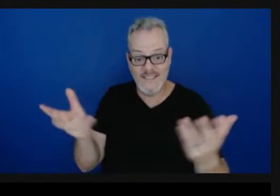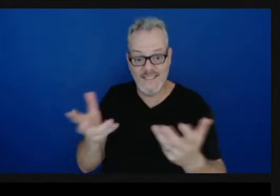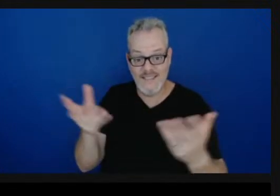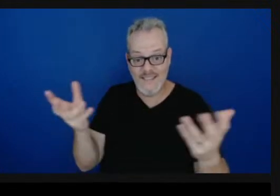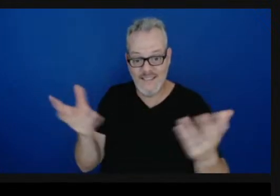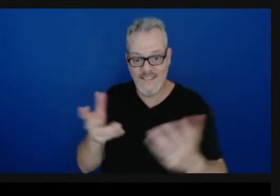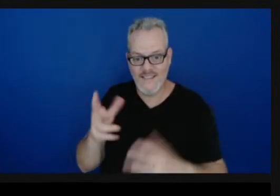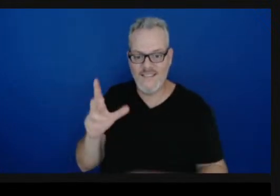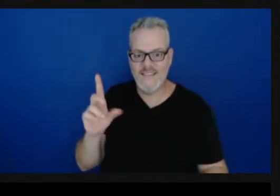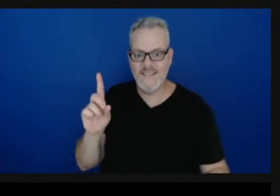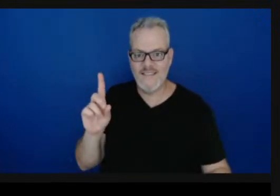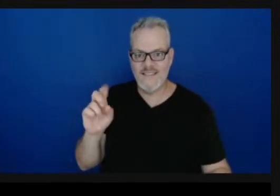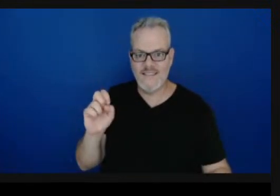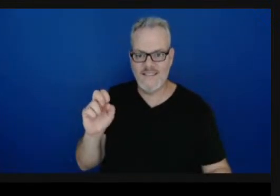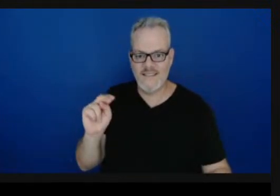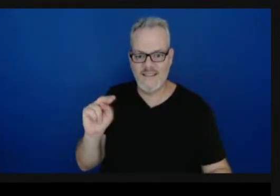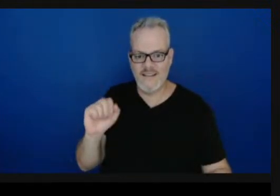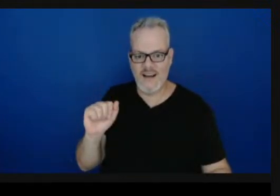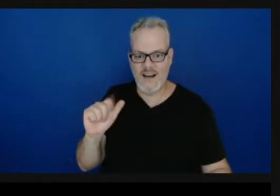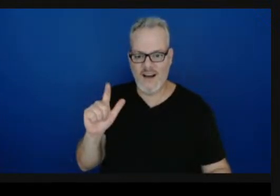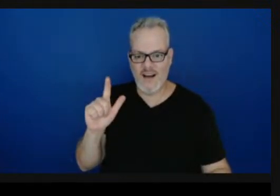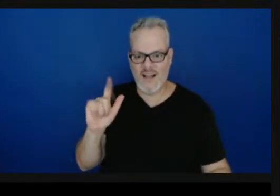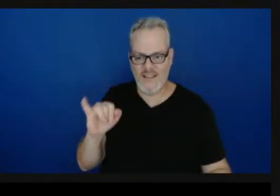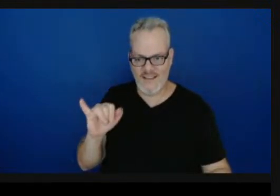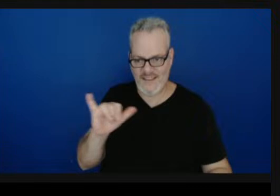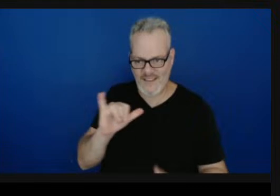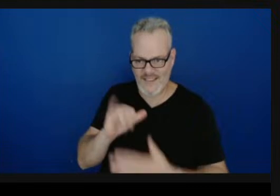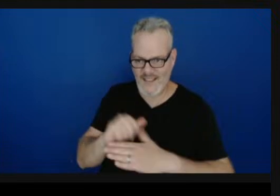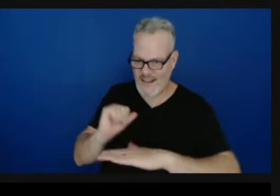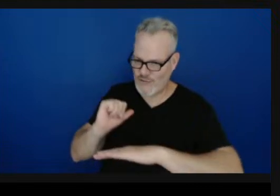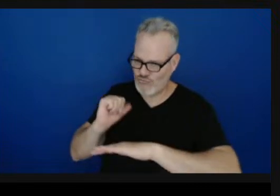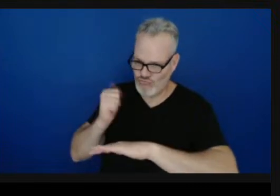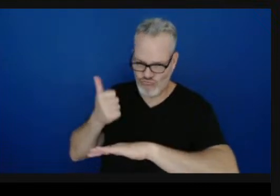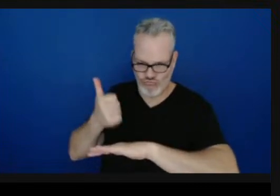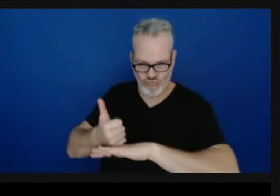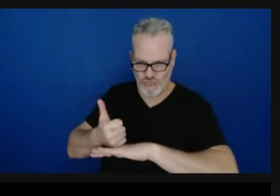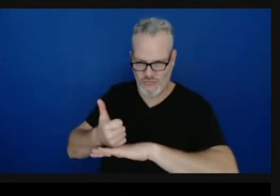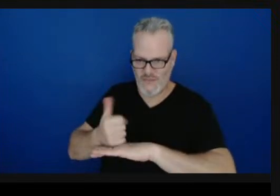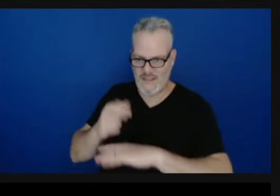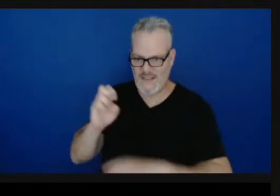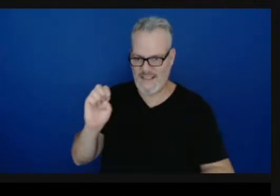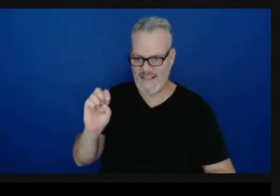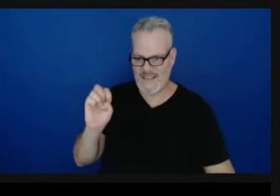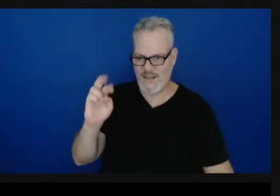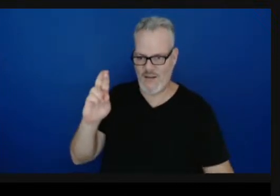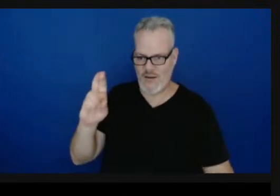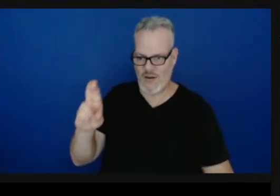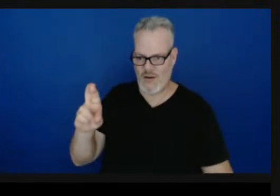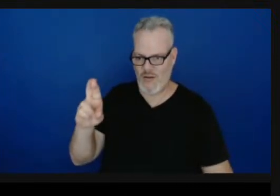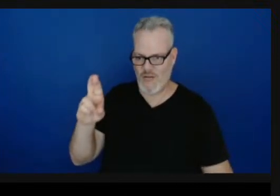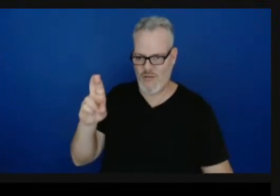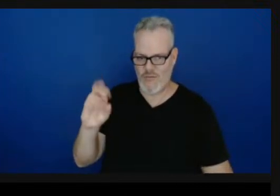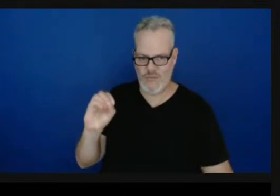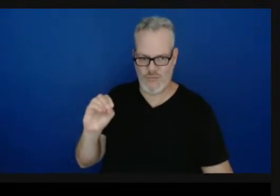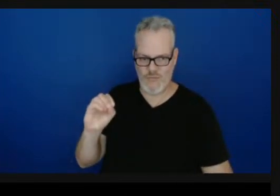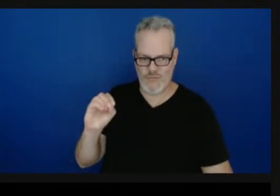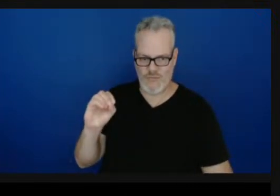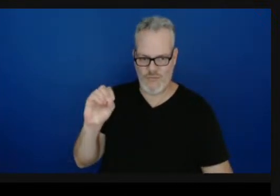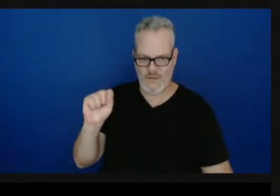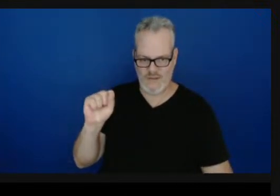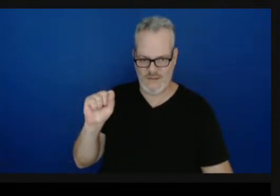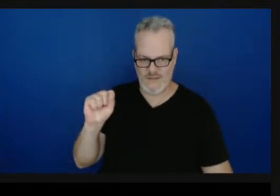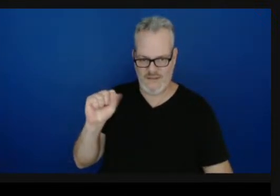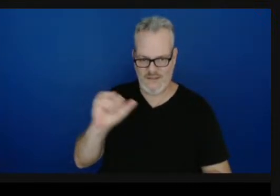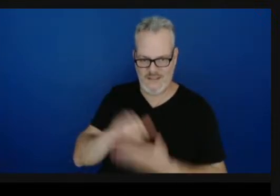Denali that's housed at the Earth Resources Observation and Science, or EROS